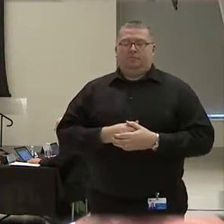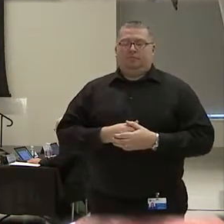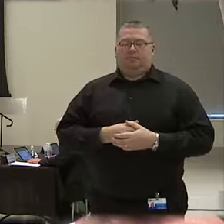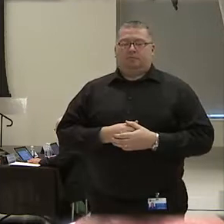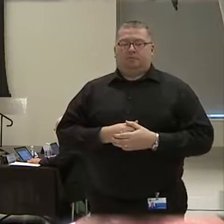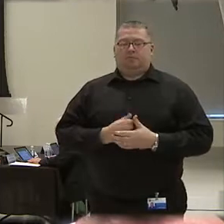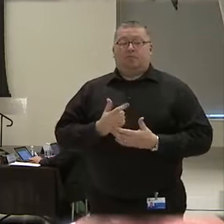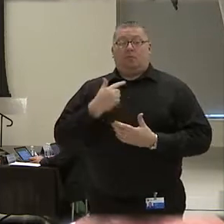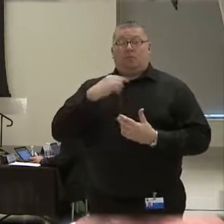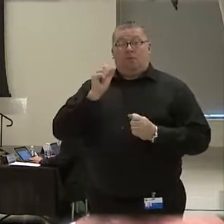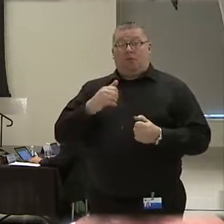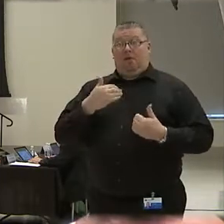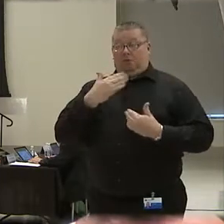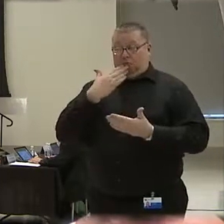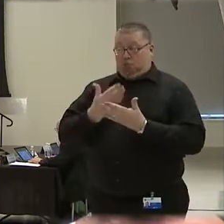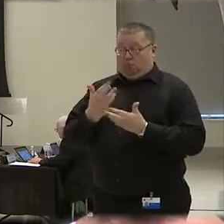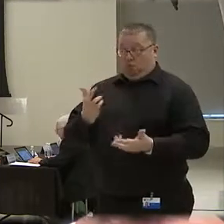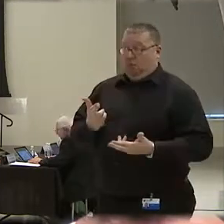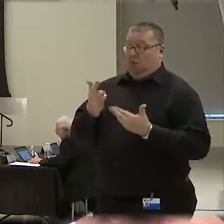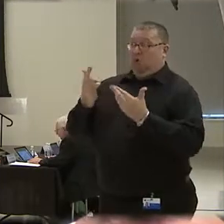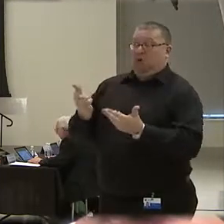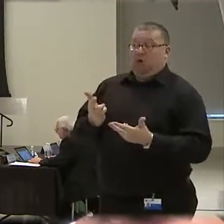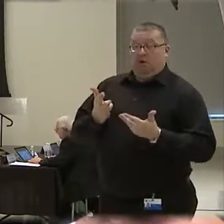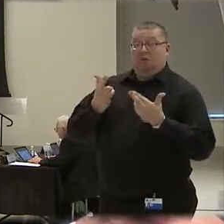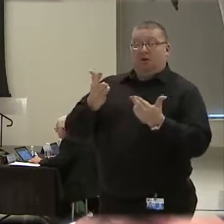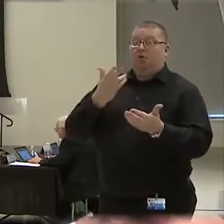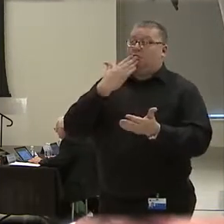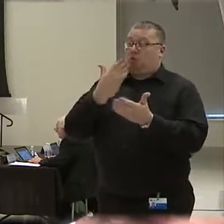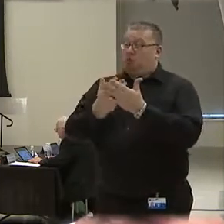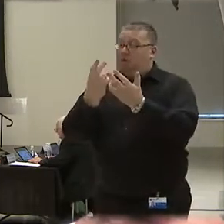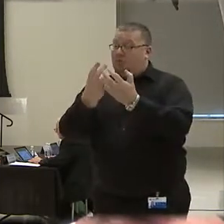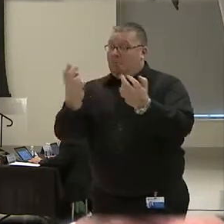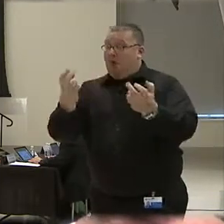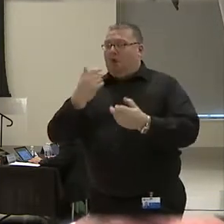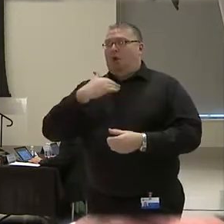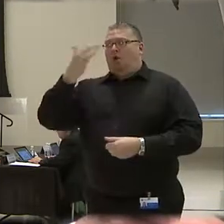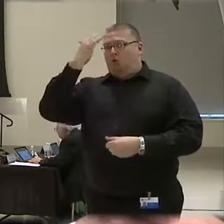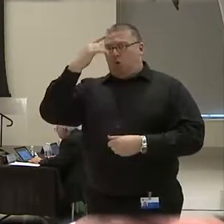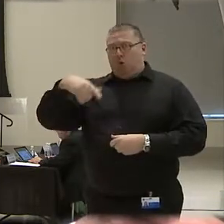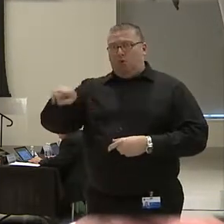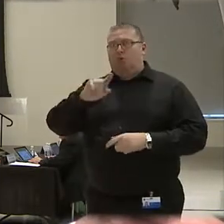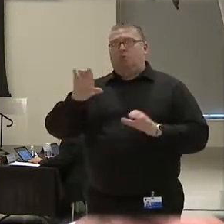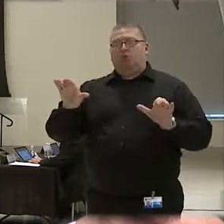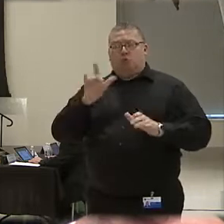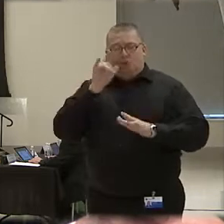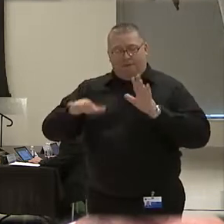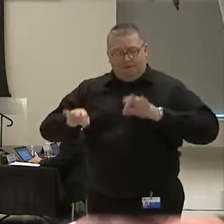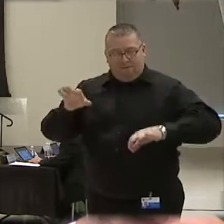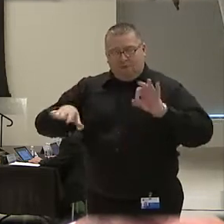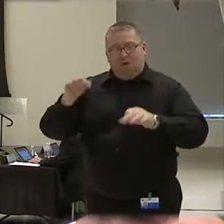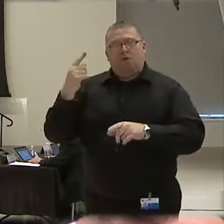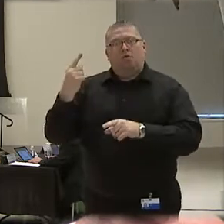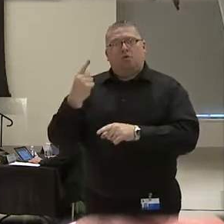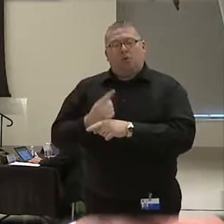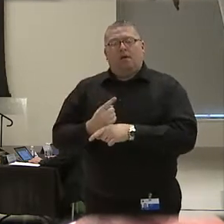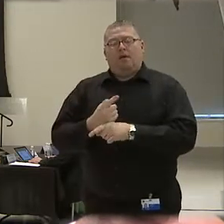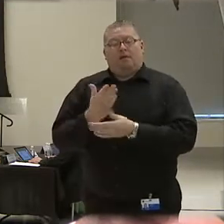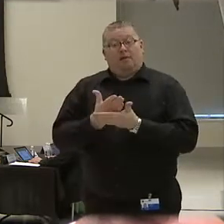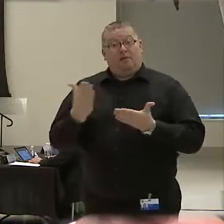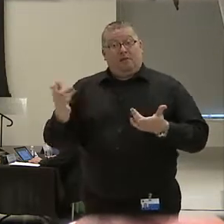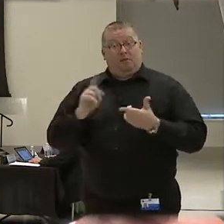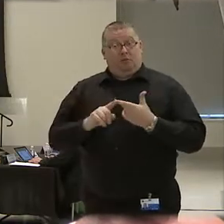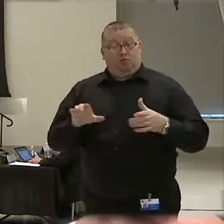good recommendations. This is a great panel. I know you're going to find the right